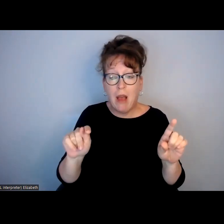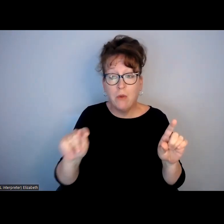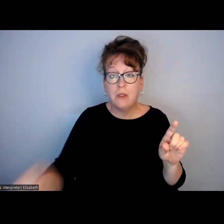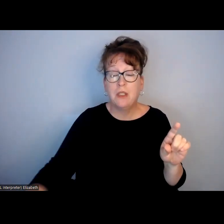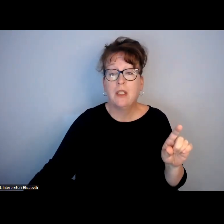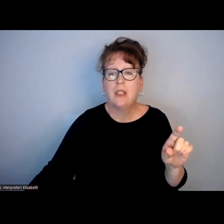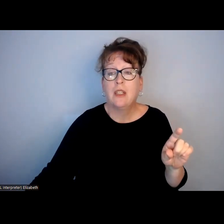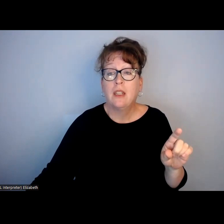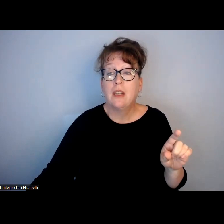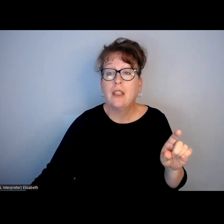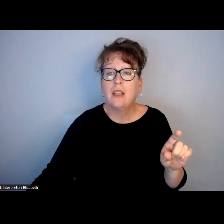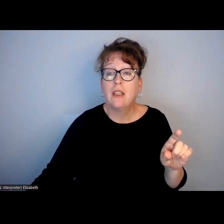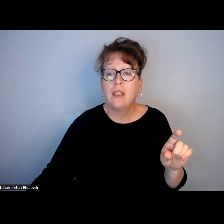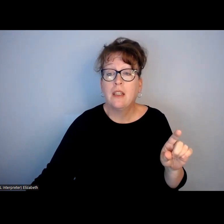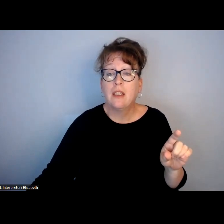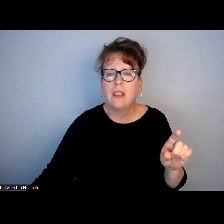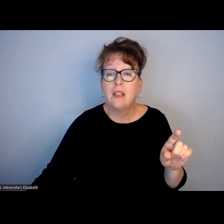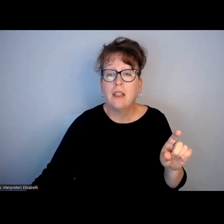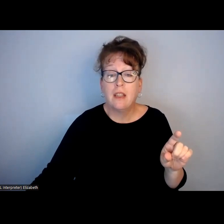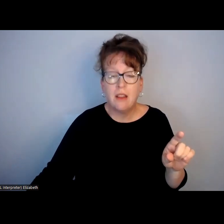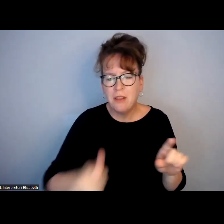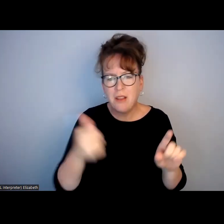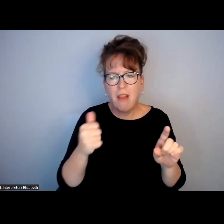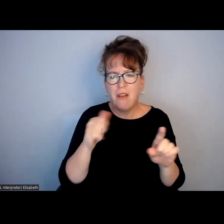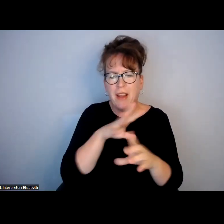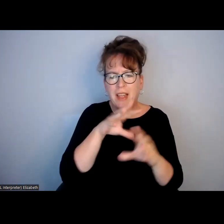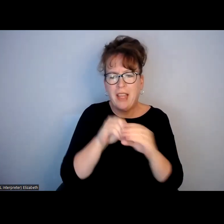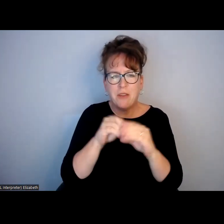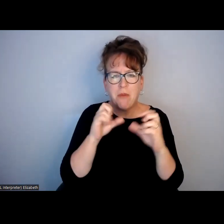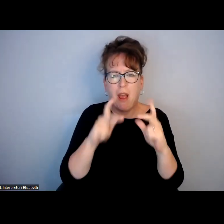there's other engagement opportunities that will exist after that